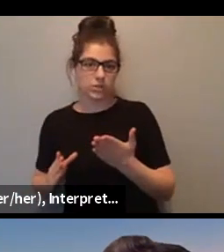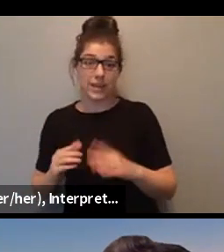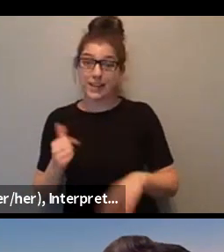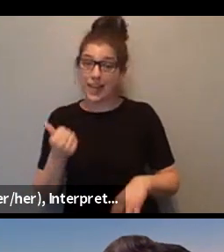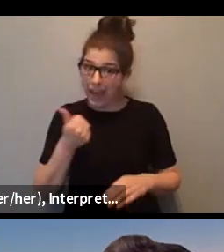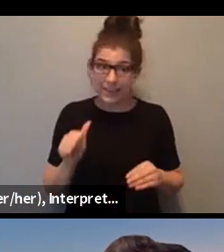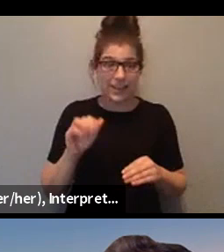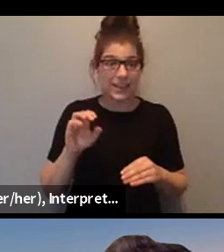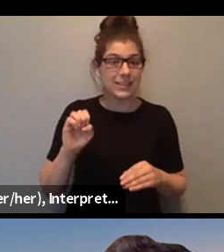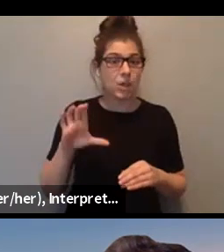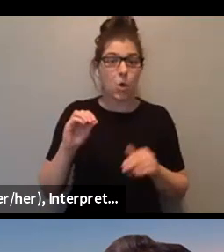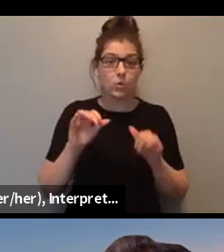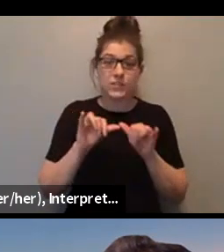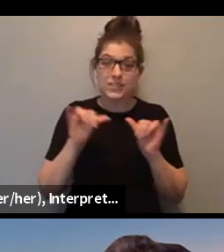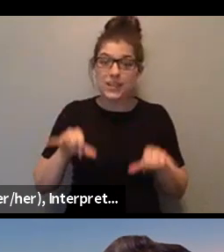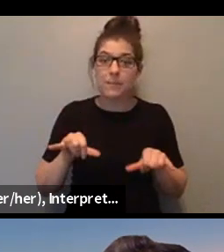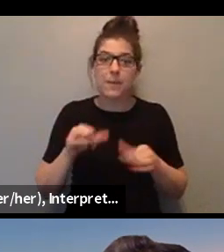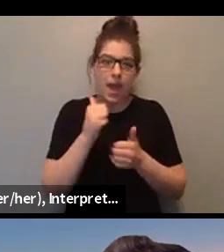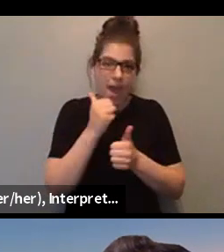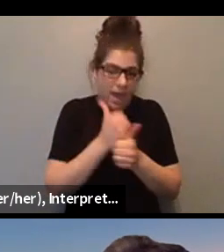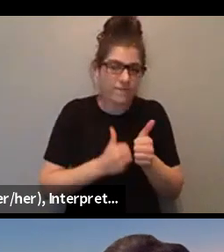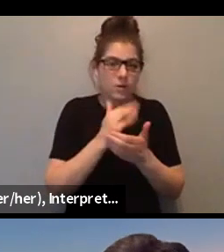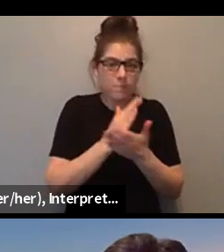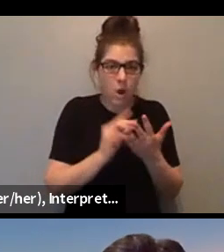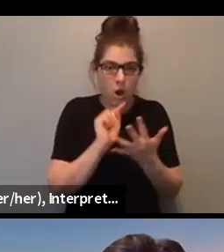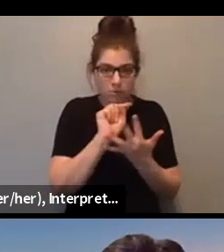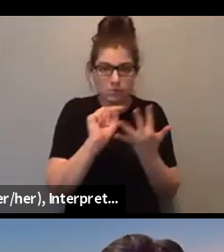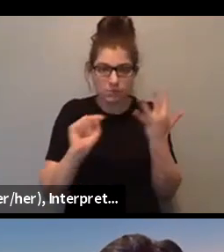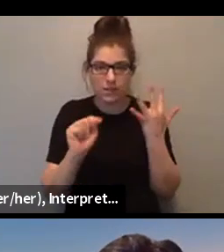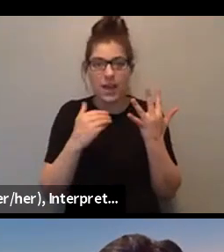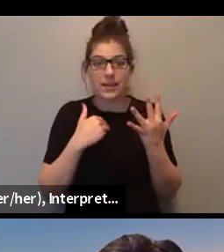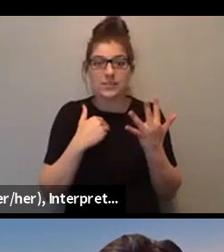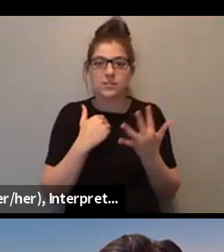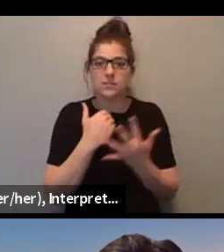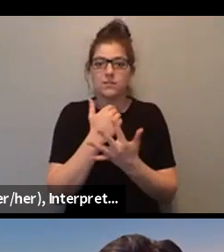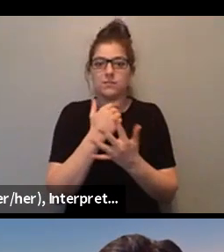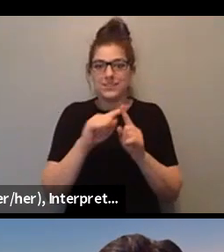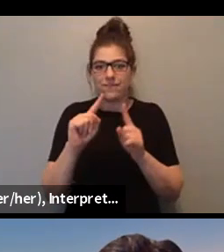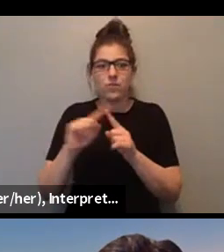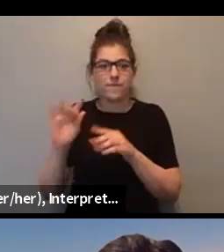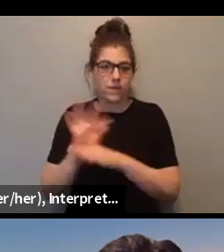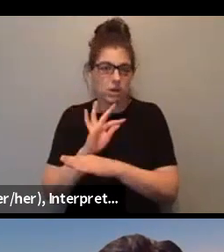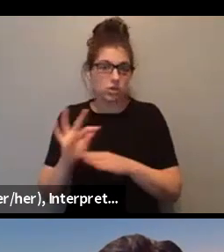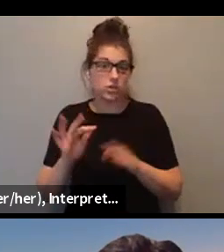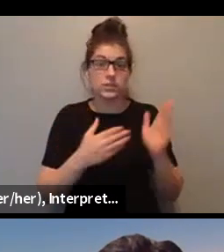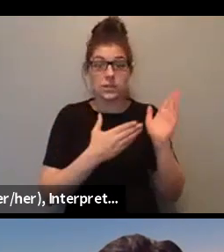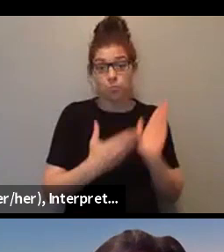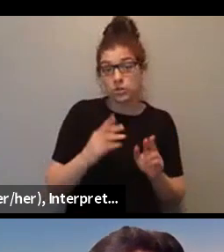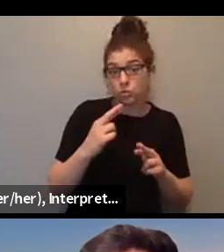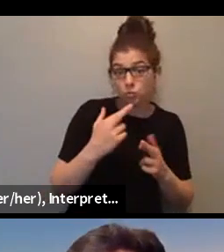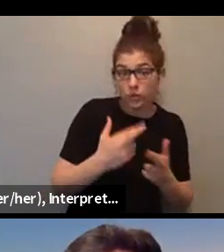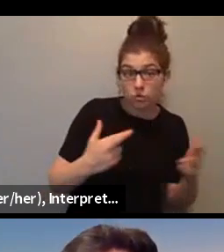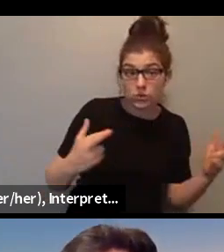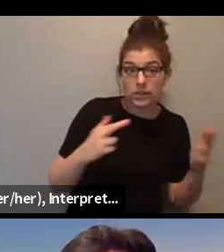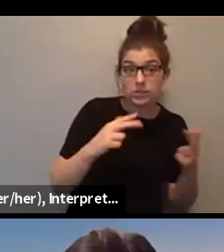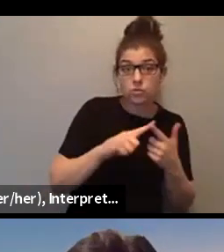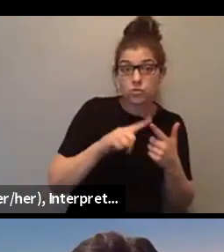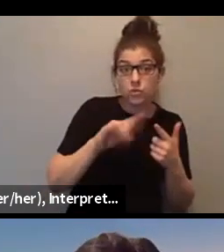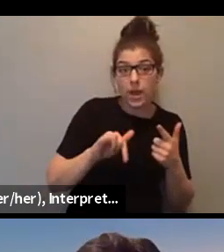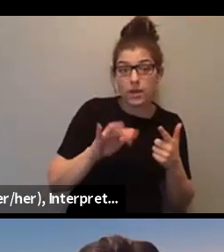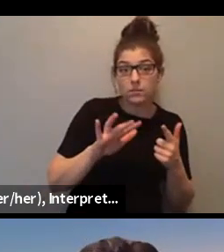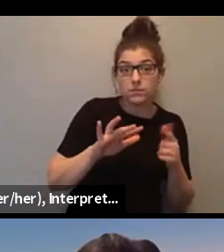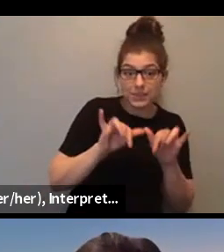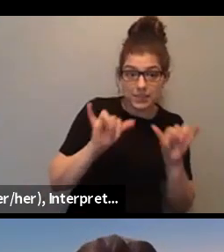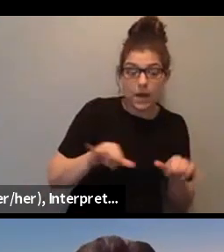every element has three functions. It brings resources to the ecosystem, it draws on